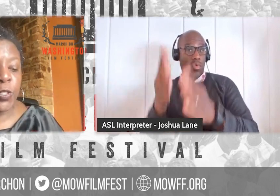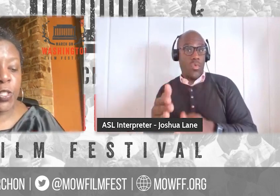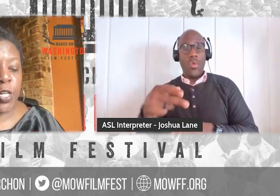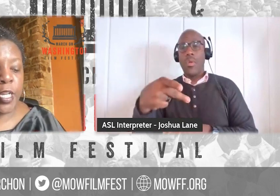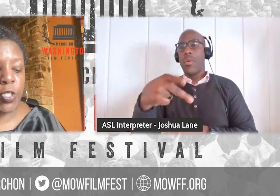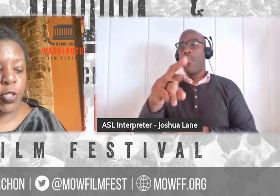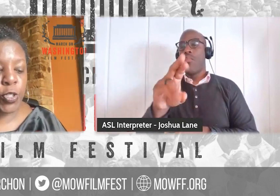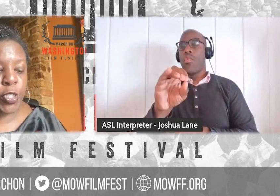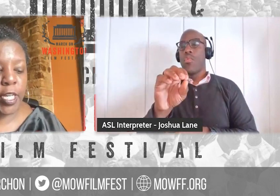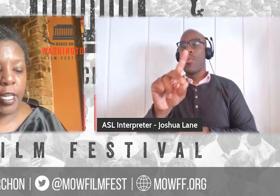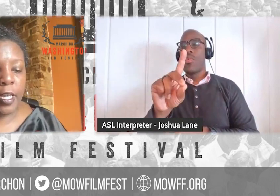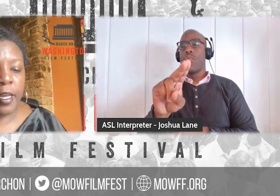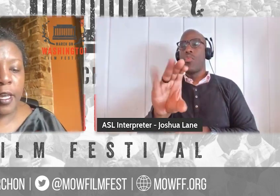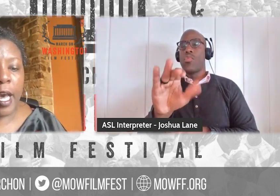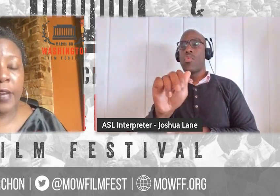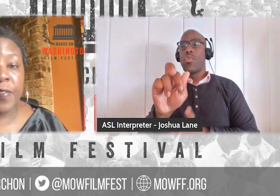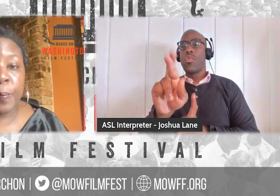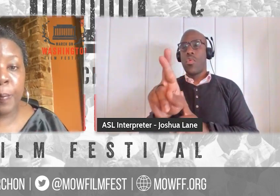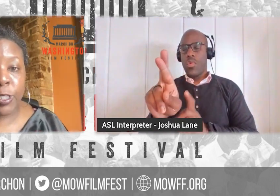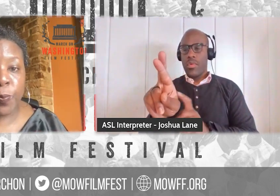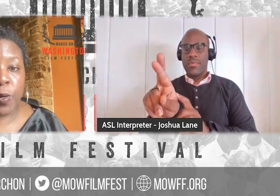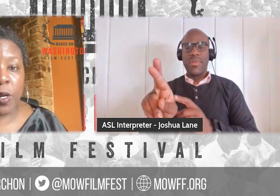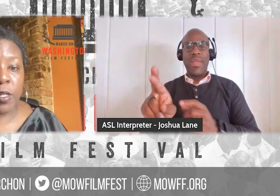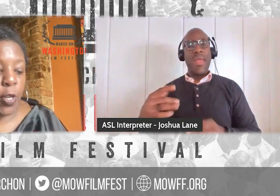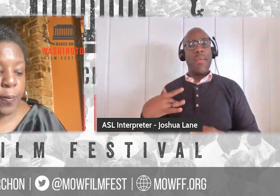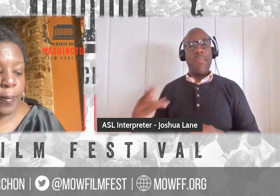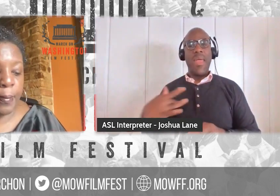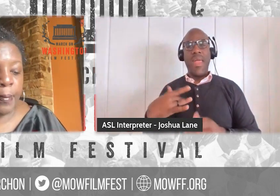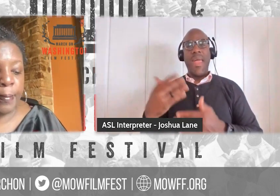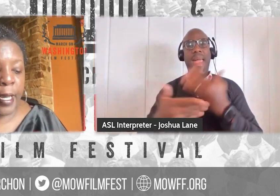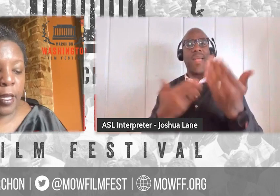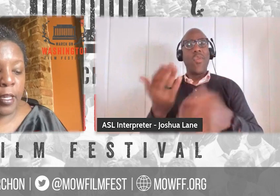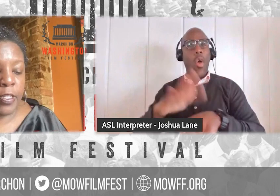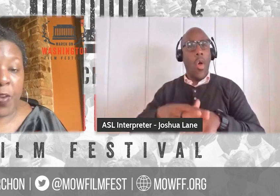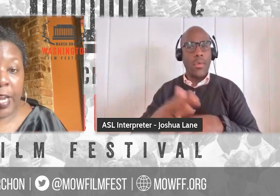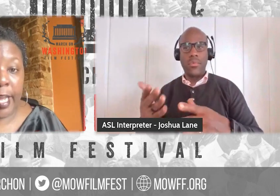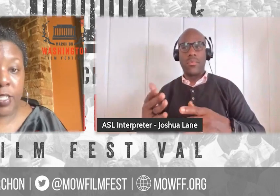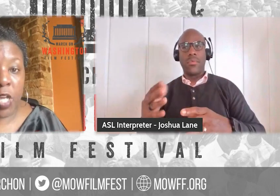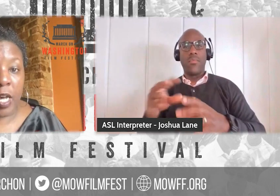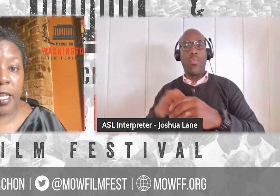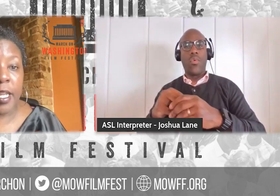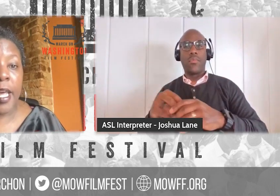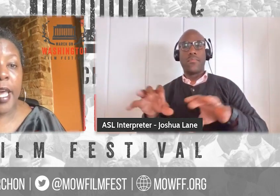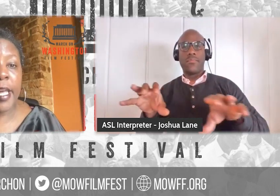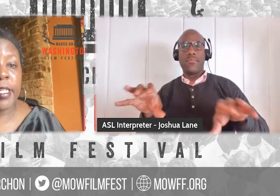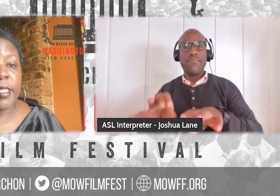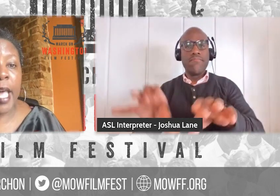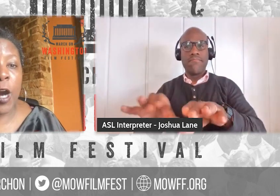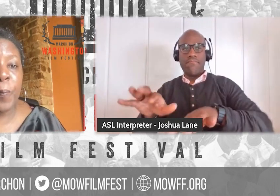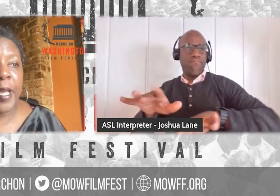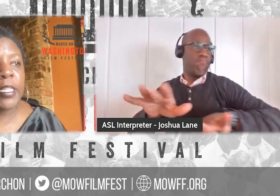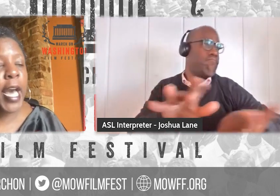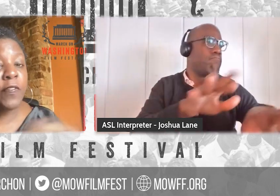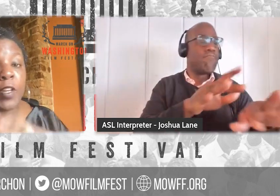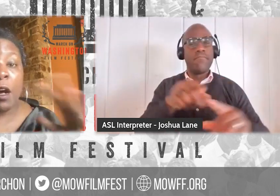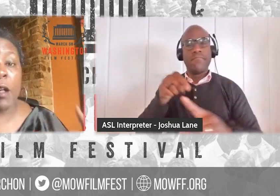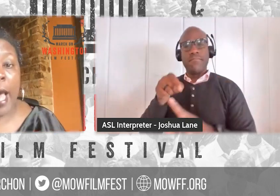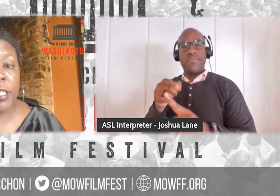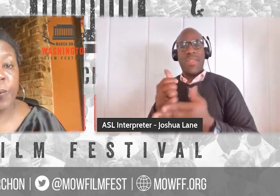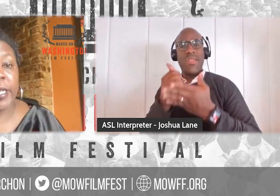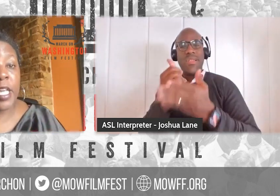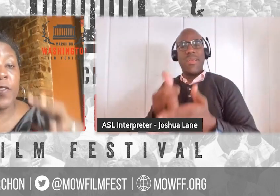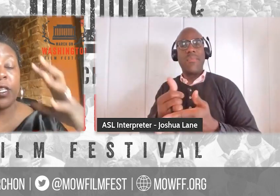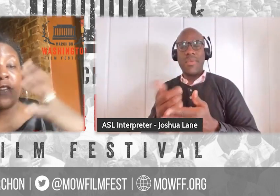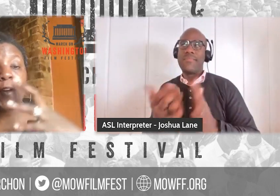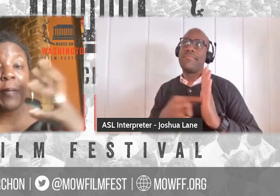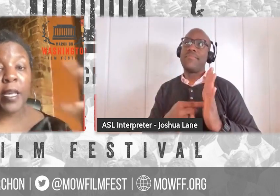a producer is usually much more, you know, is very hands-on, is helping kind of in all